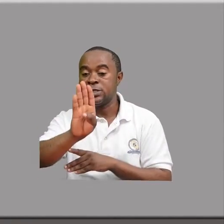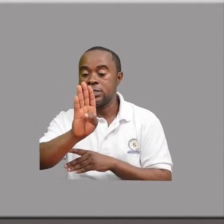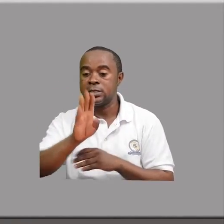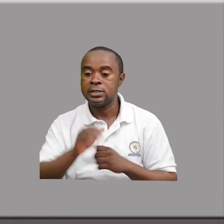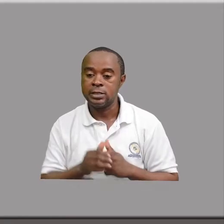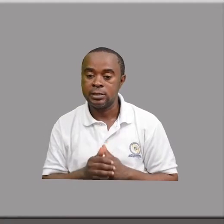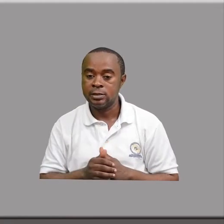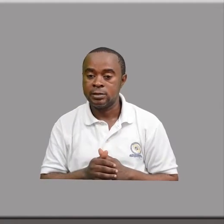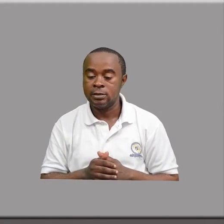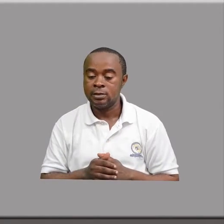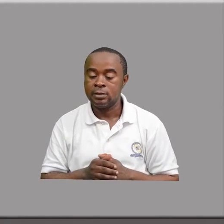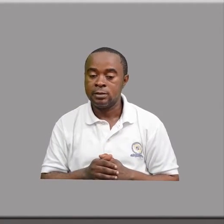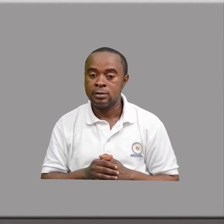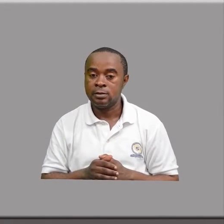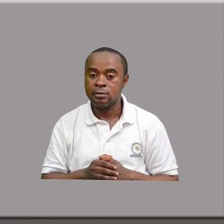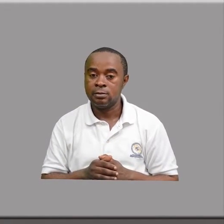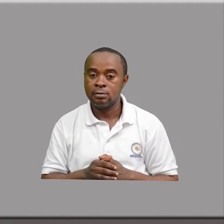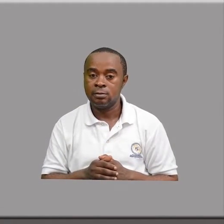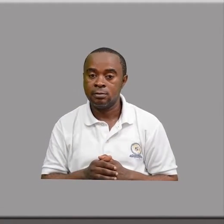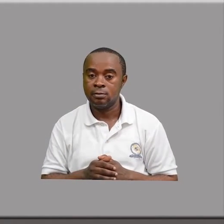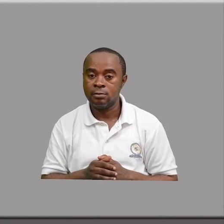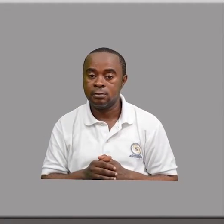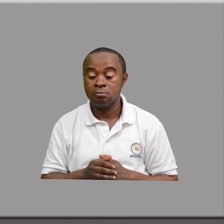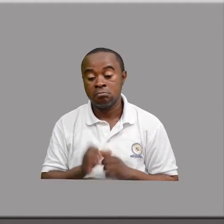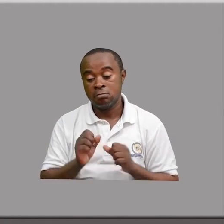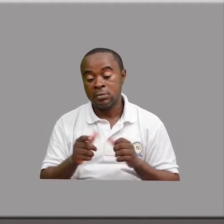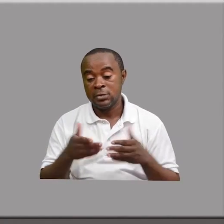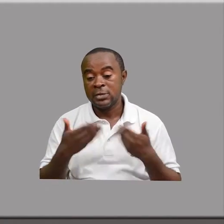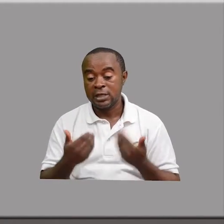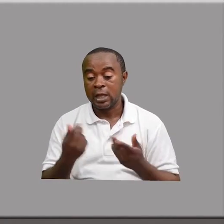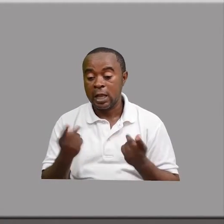power 14, which is equal to